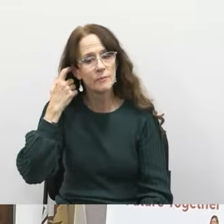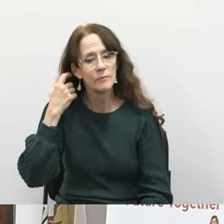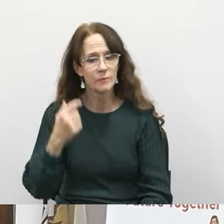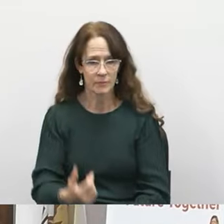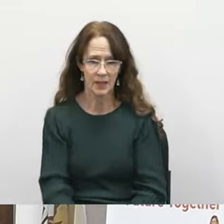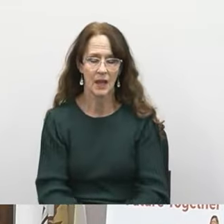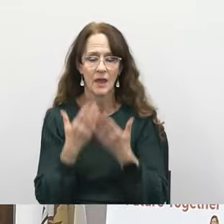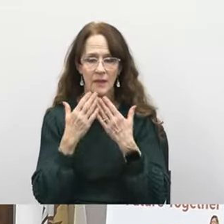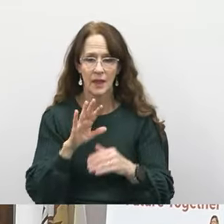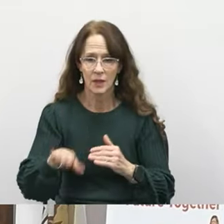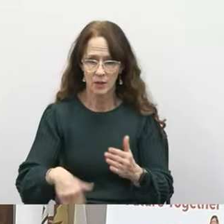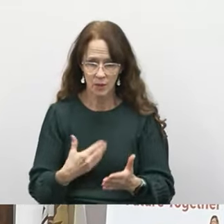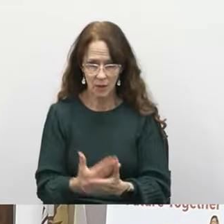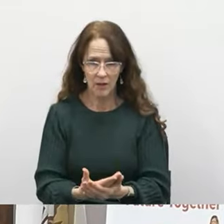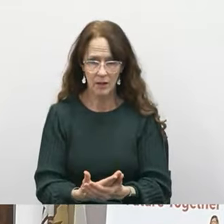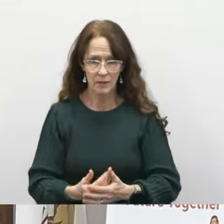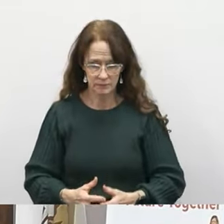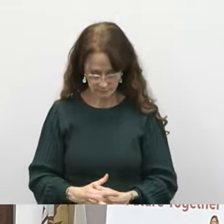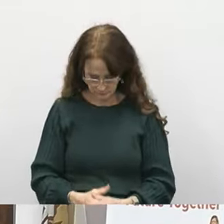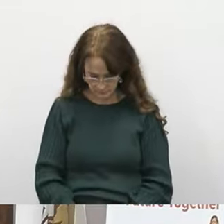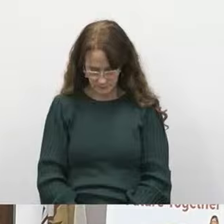Thank you, everyone.